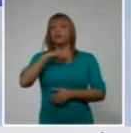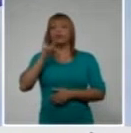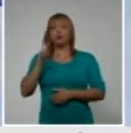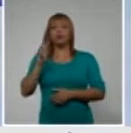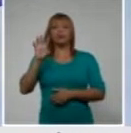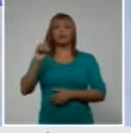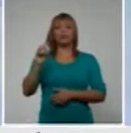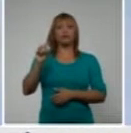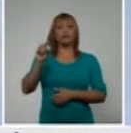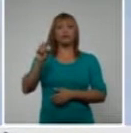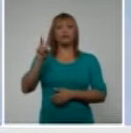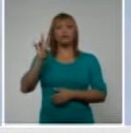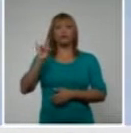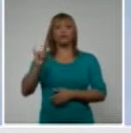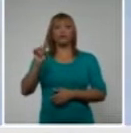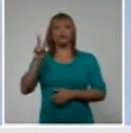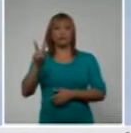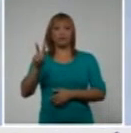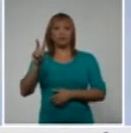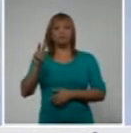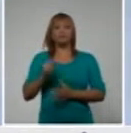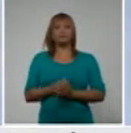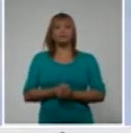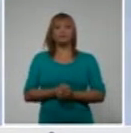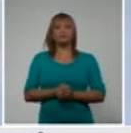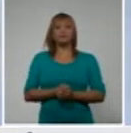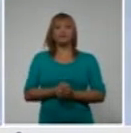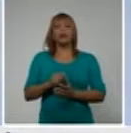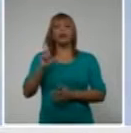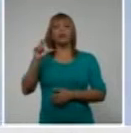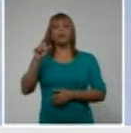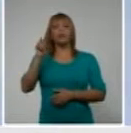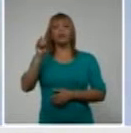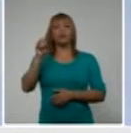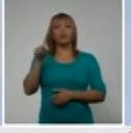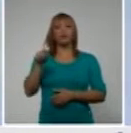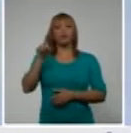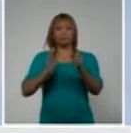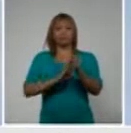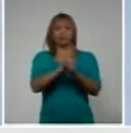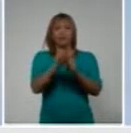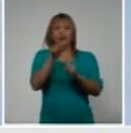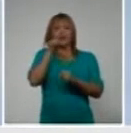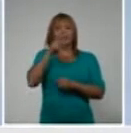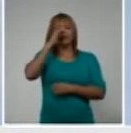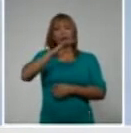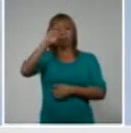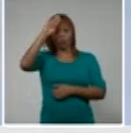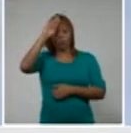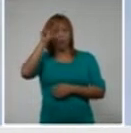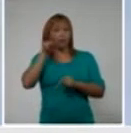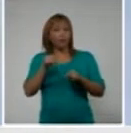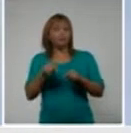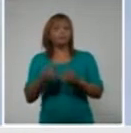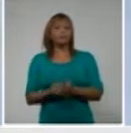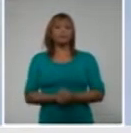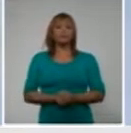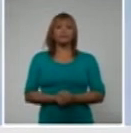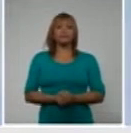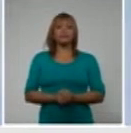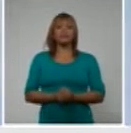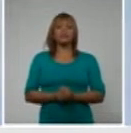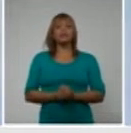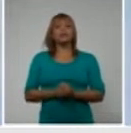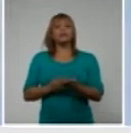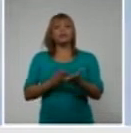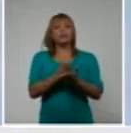this behavior, of the 3,806 diagnosed patients in Cuba, 517 are confirmed